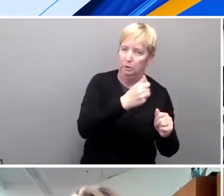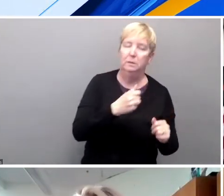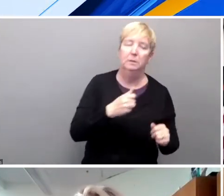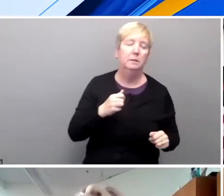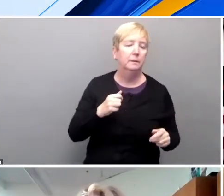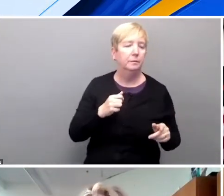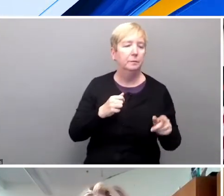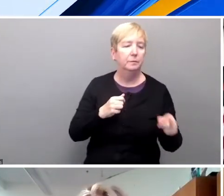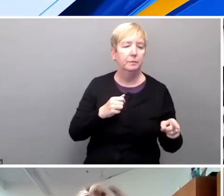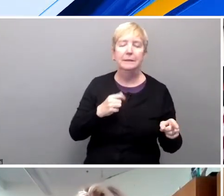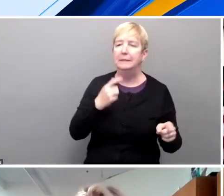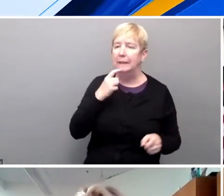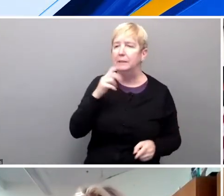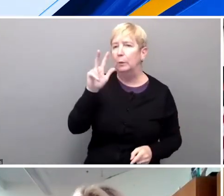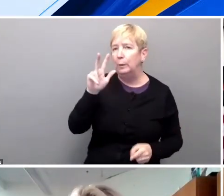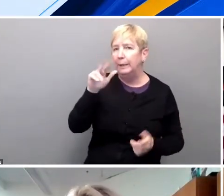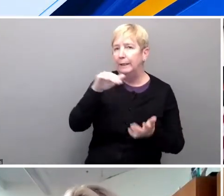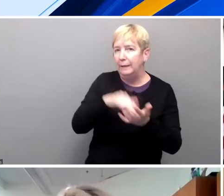it's